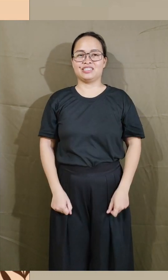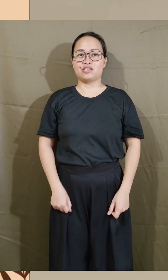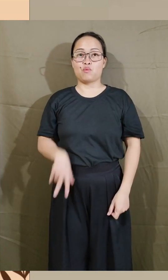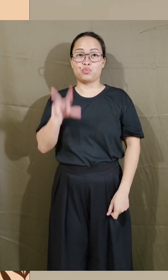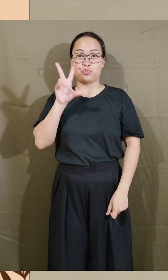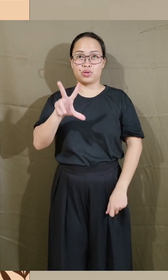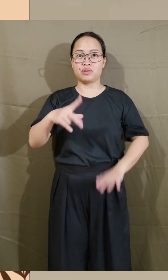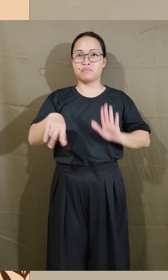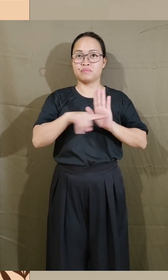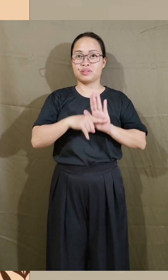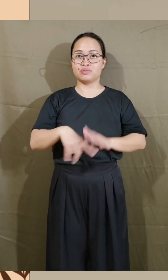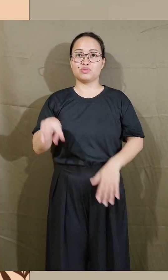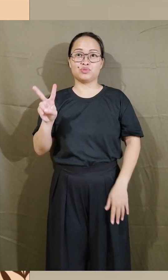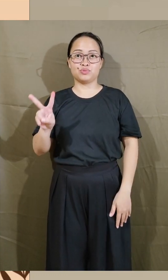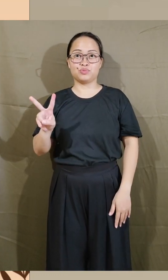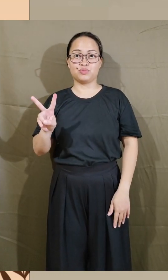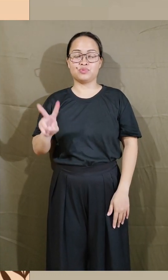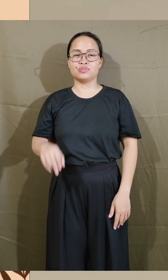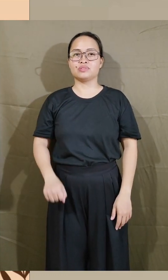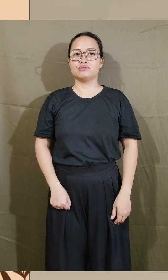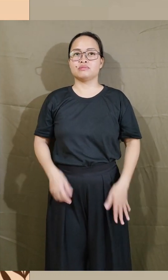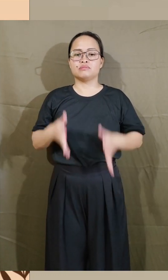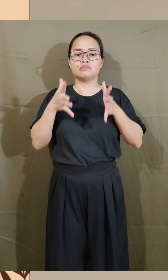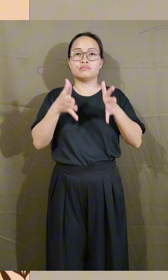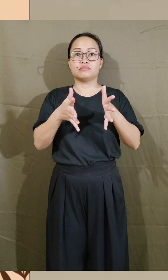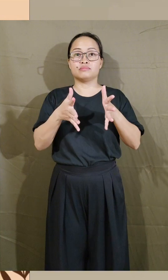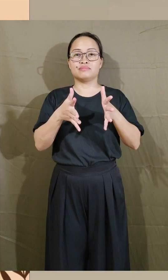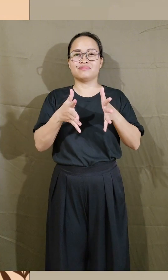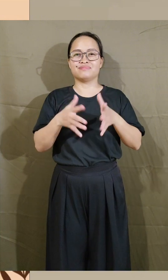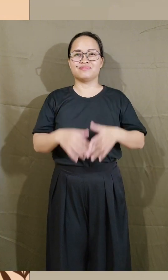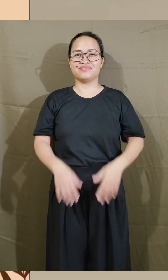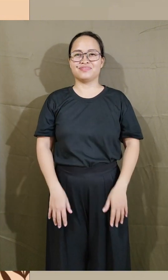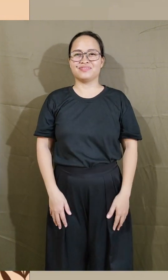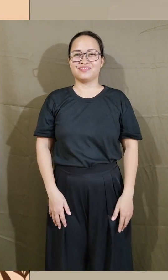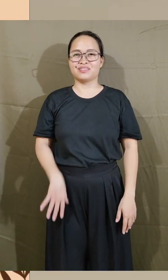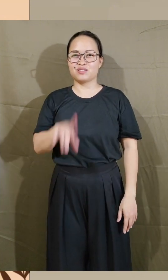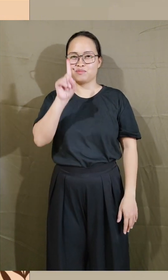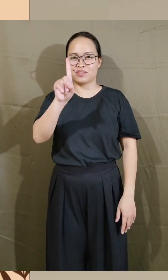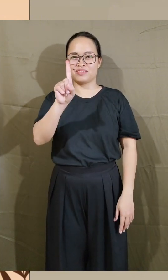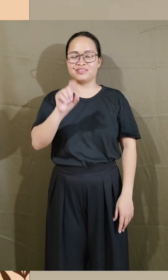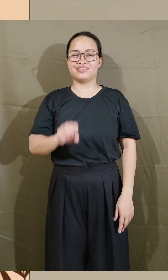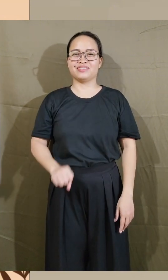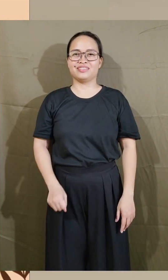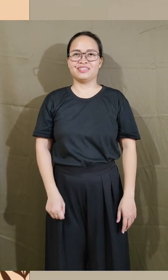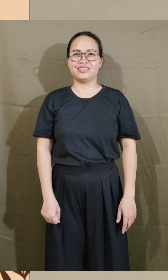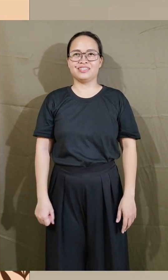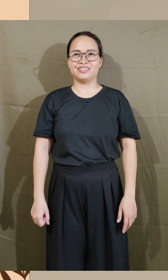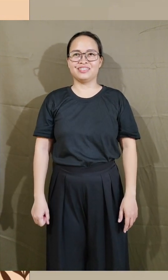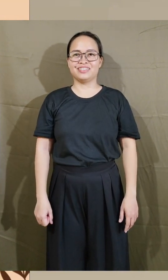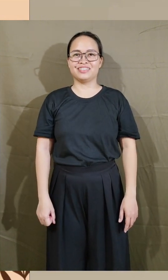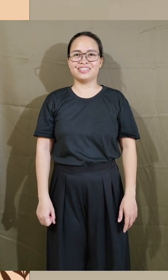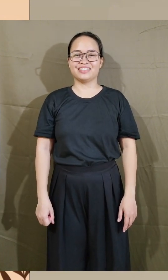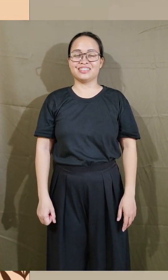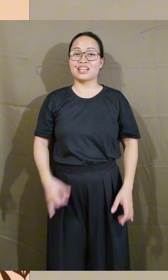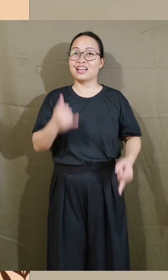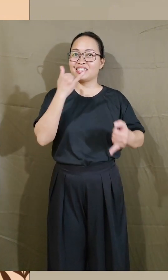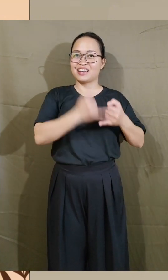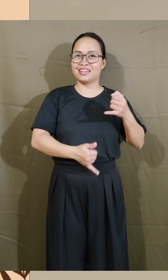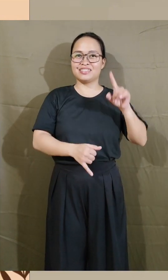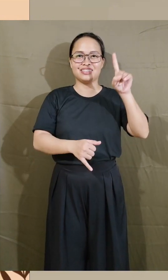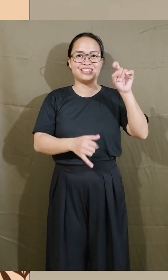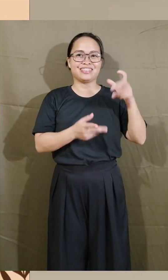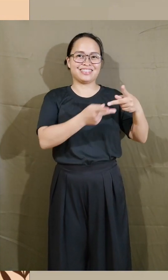3 minus 2. So the remaining ball is 1. And